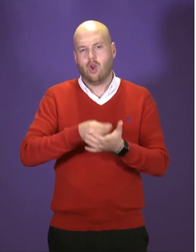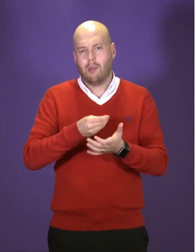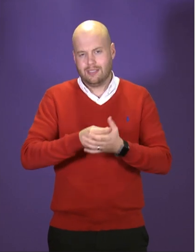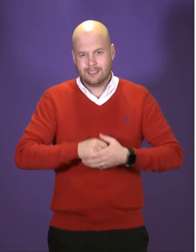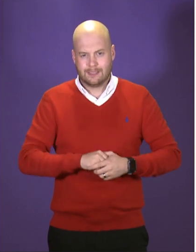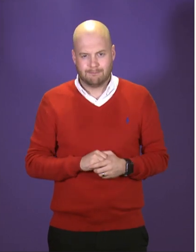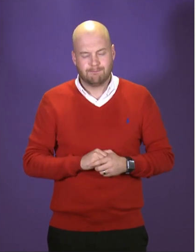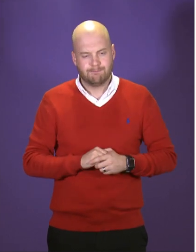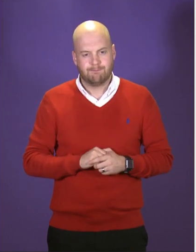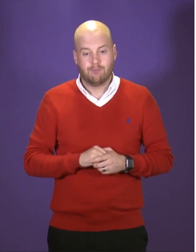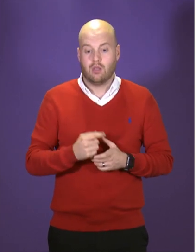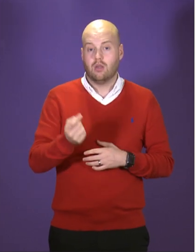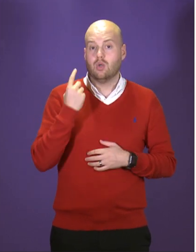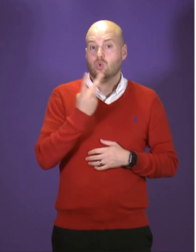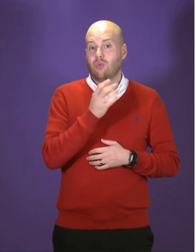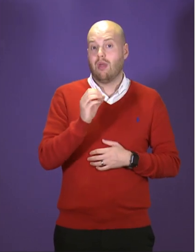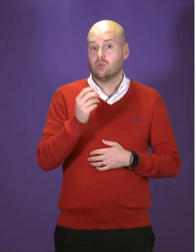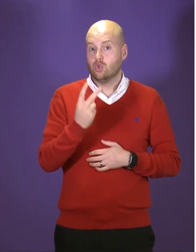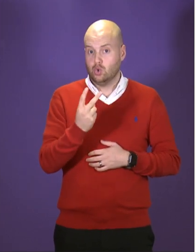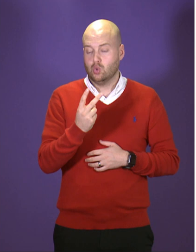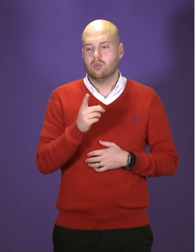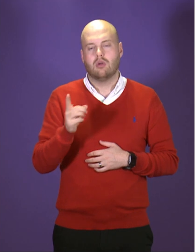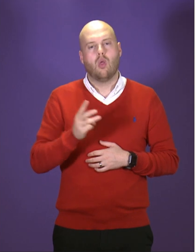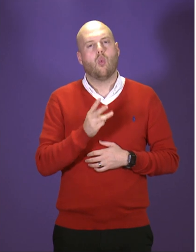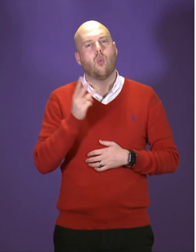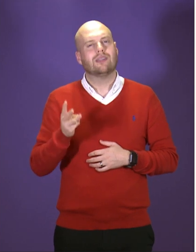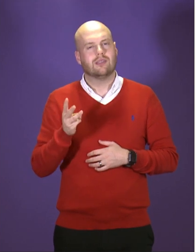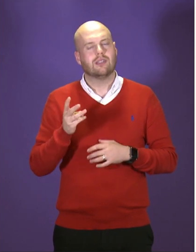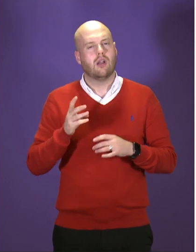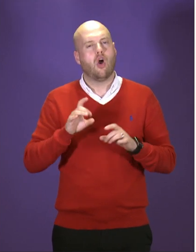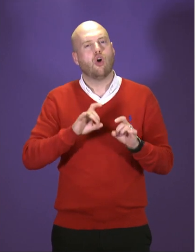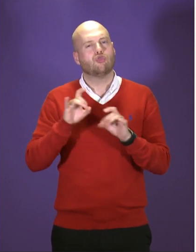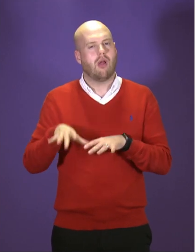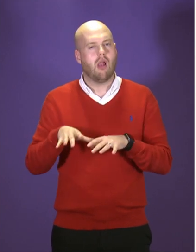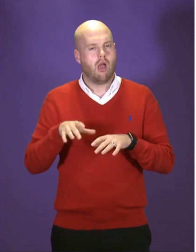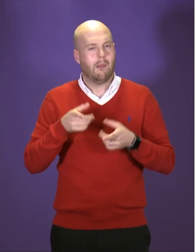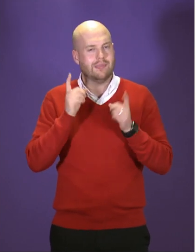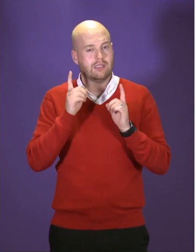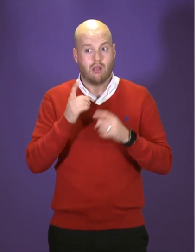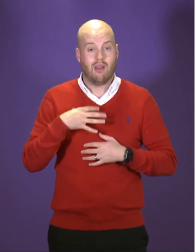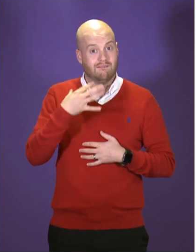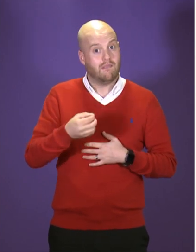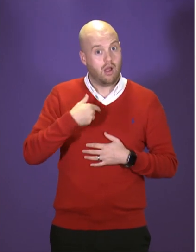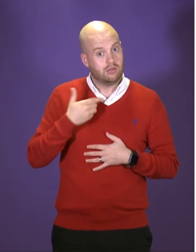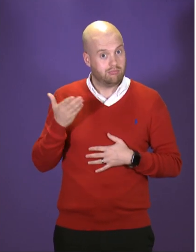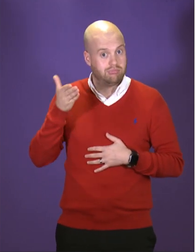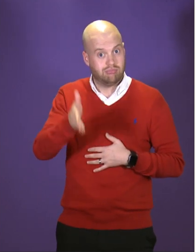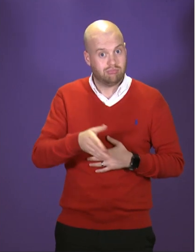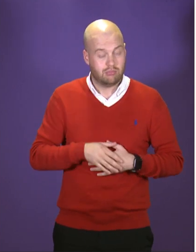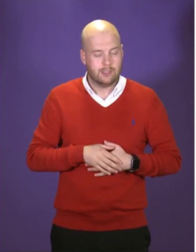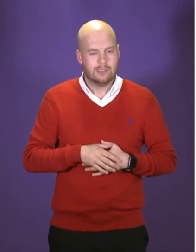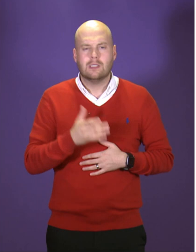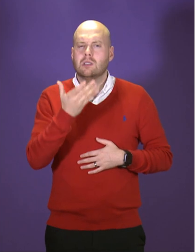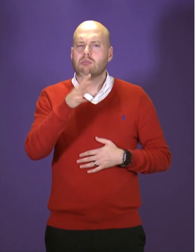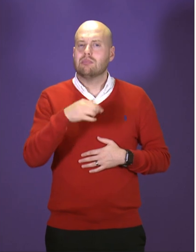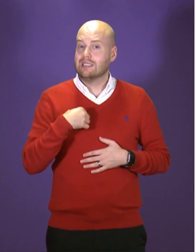the then Western Australia Minister of Interior had asked me, had invited me to come over. Primarily, I get invited to many of these